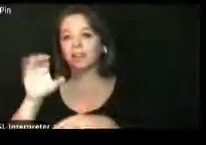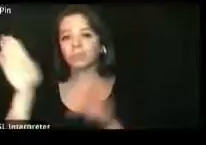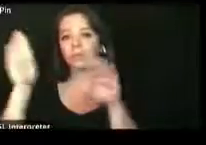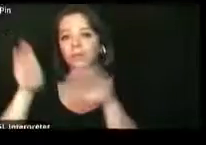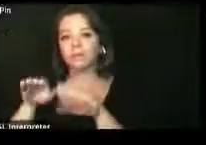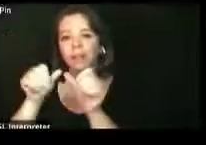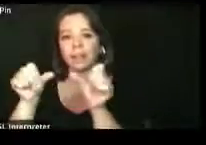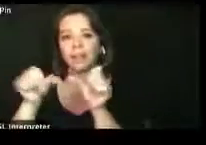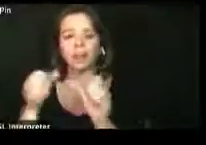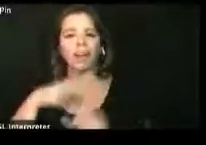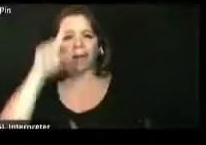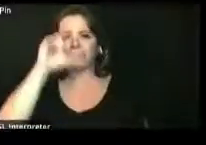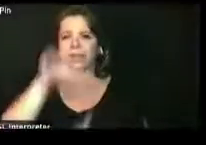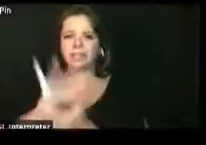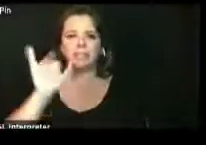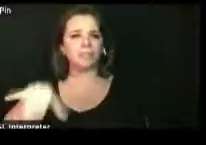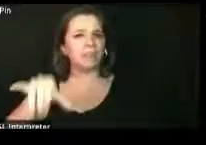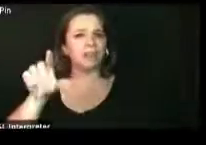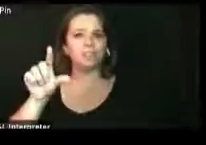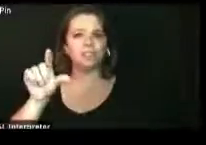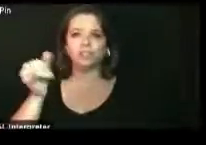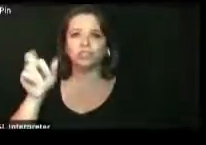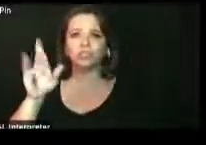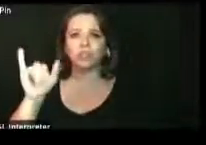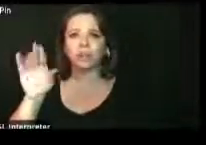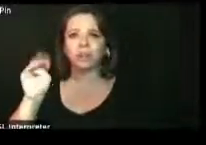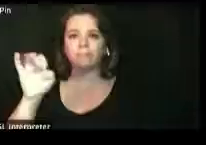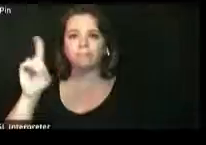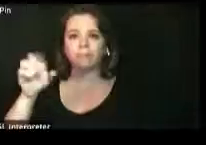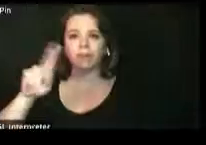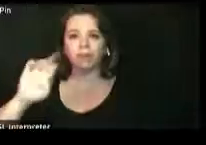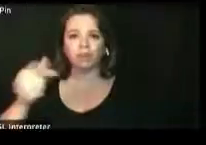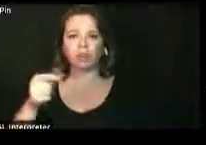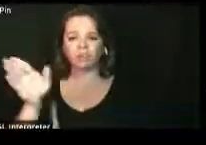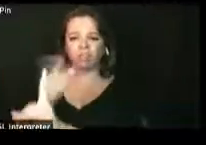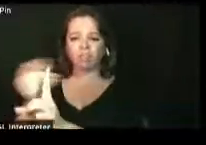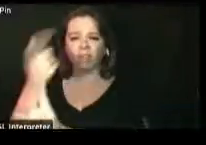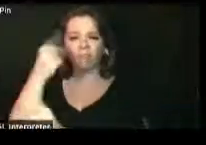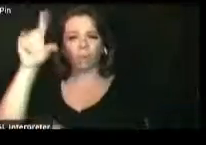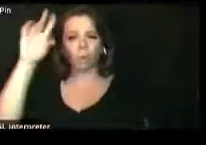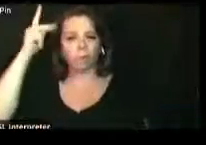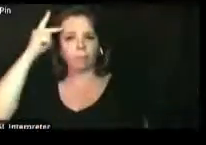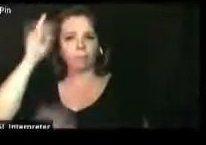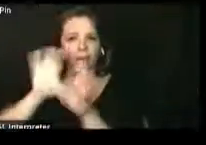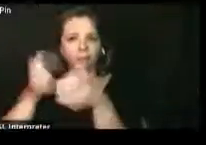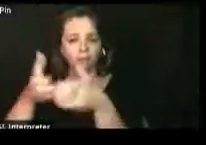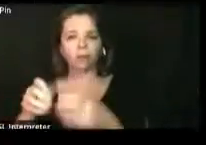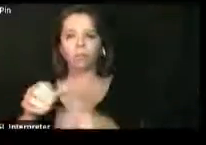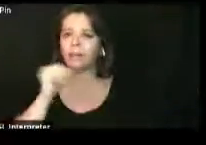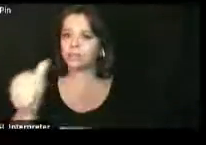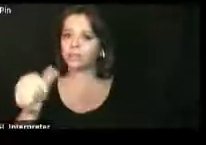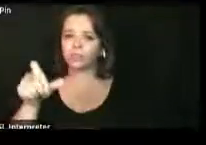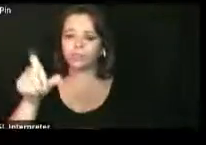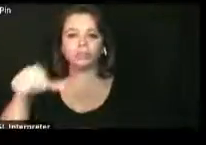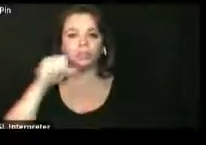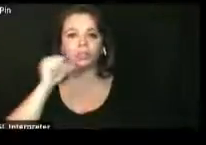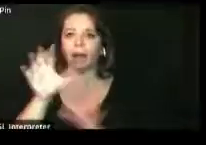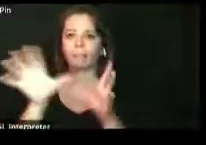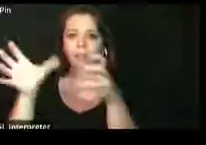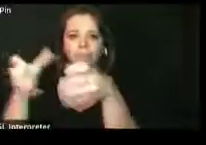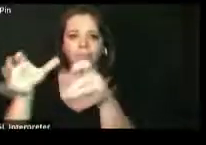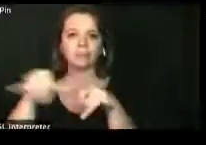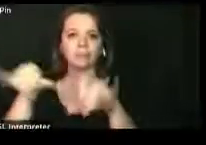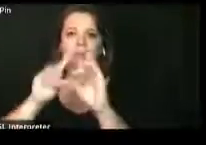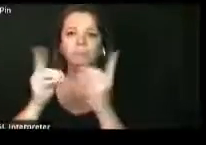that's gerrymandering. They are not contiguous, compact communities of district. In fact, I went to Simi Valley